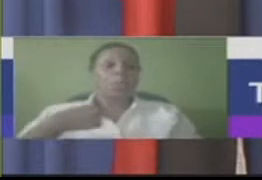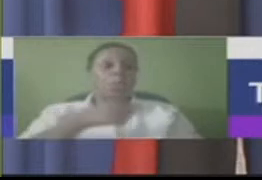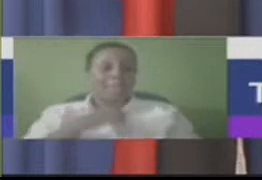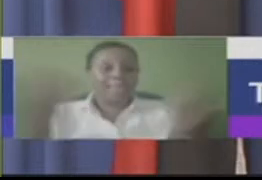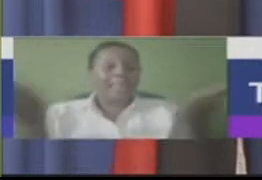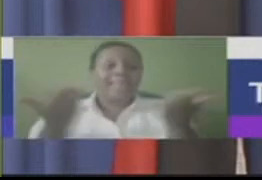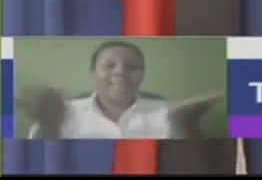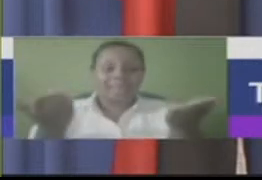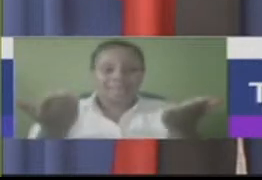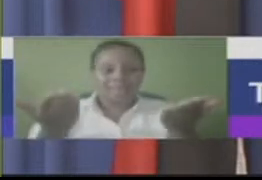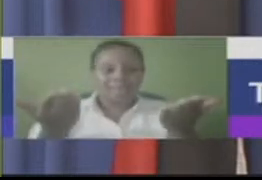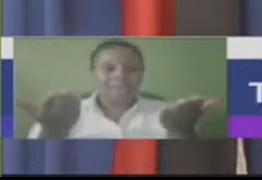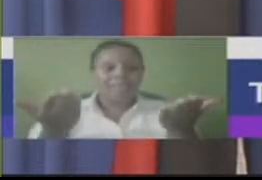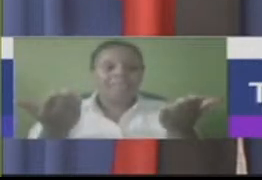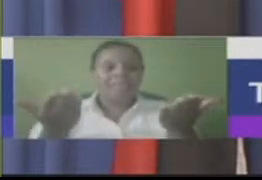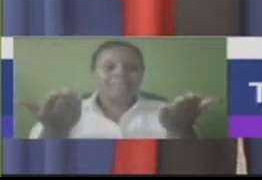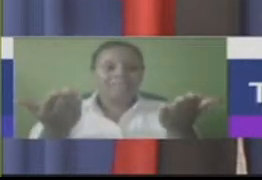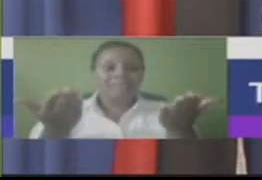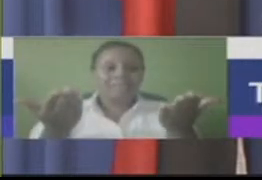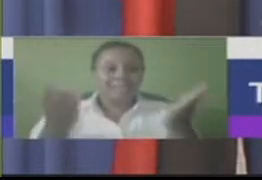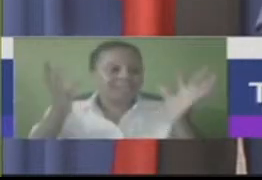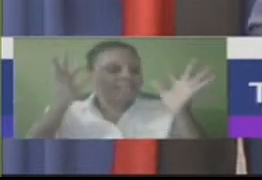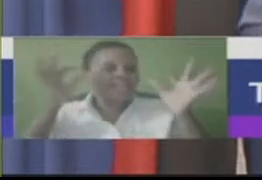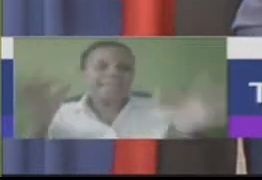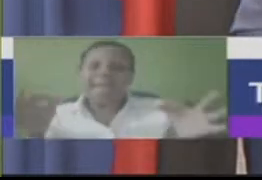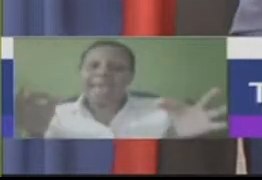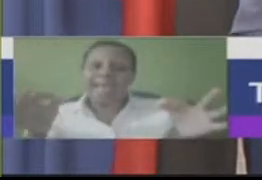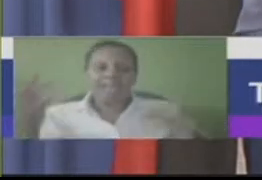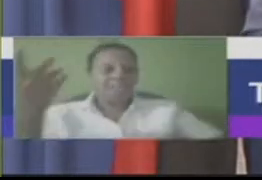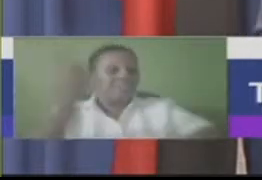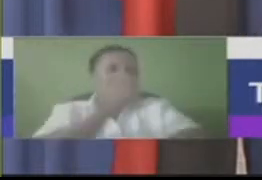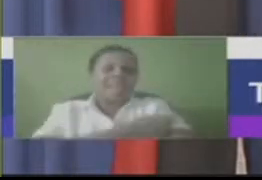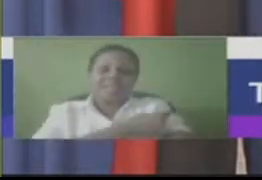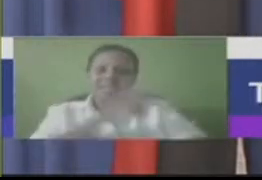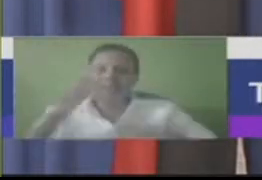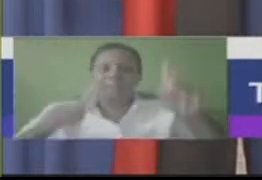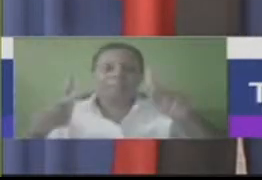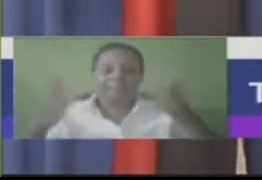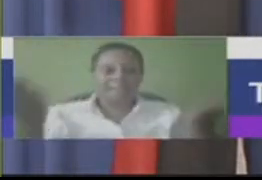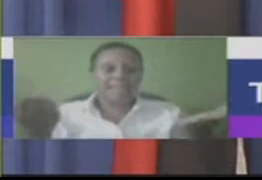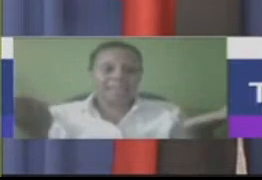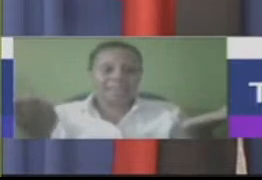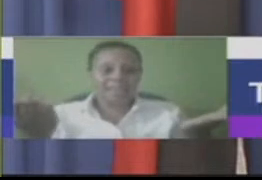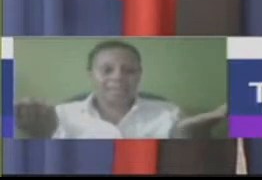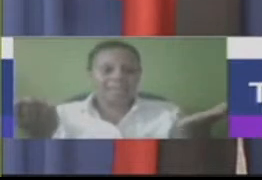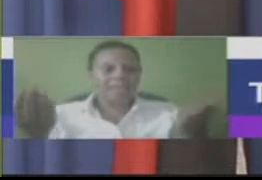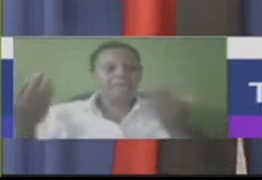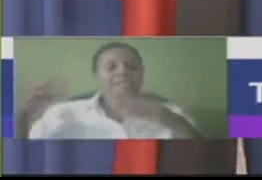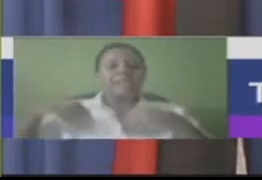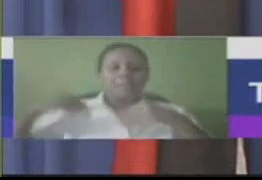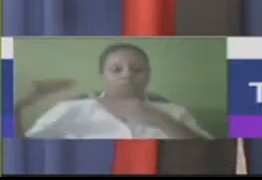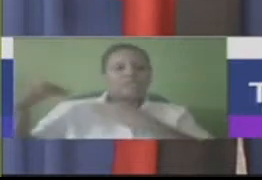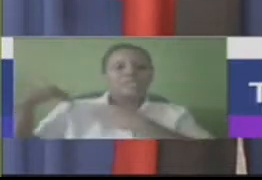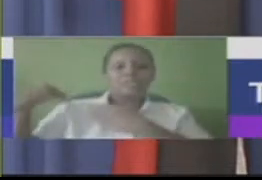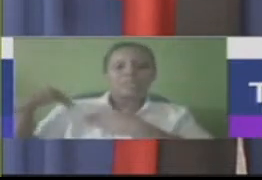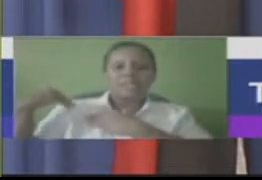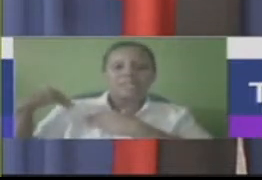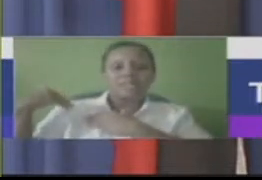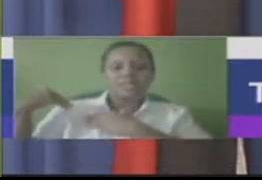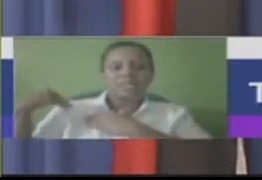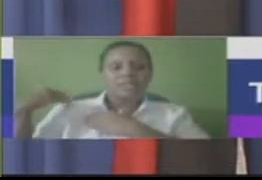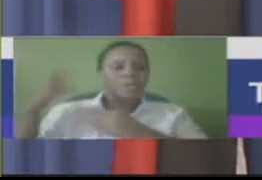within our border. As a matter of fact, the World Bank, there's